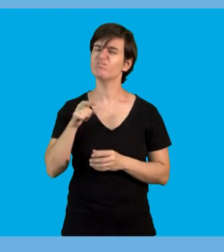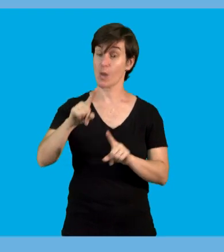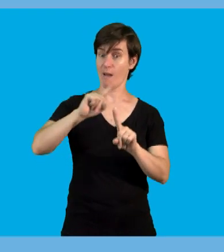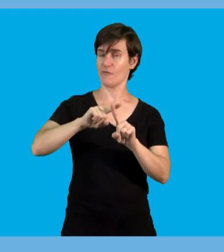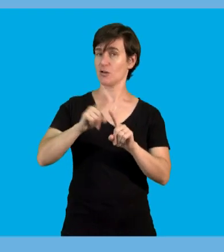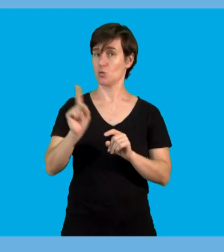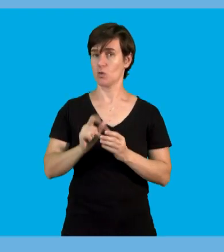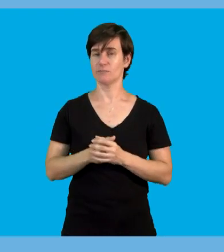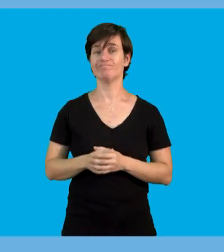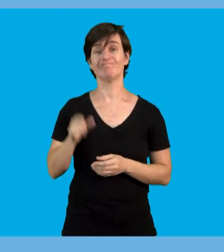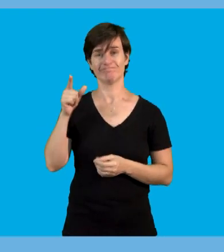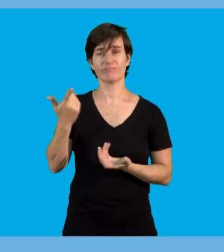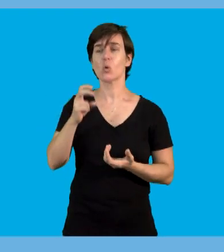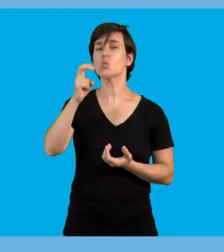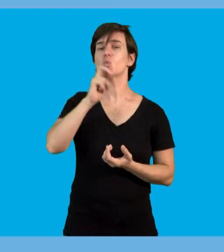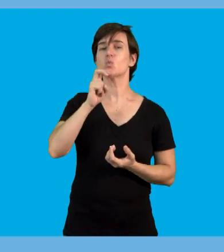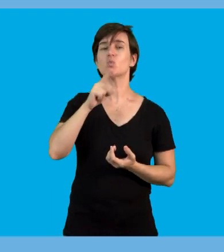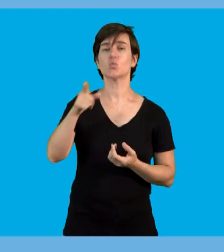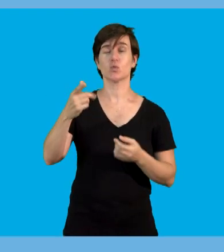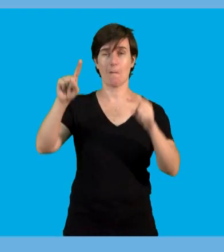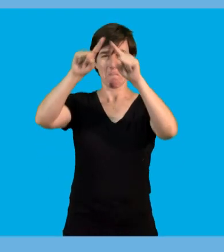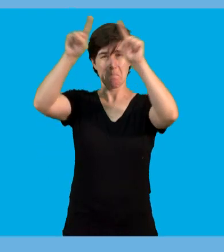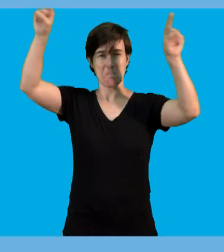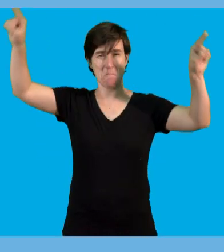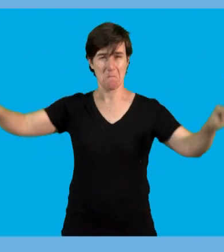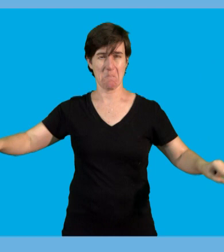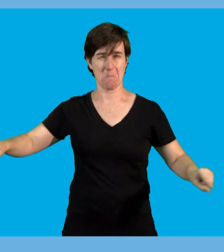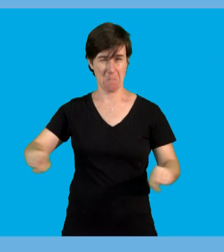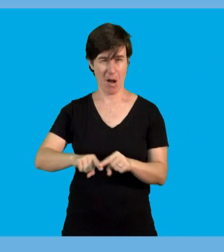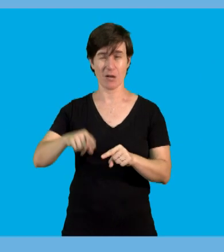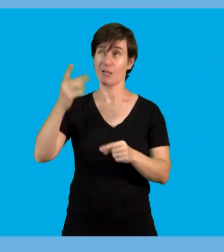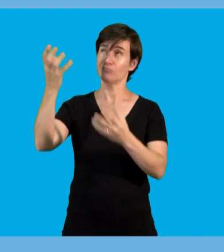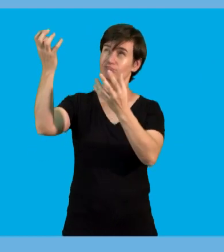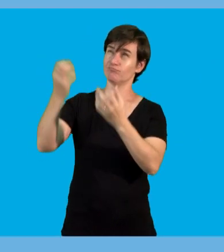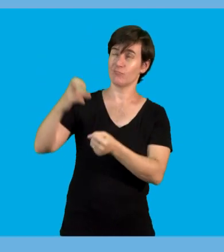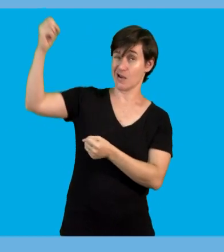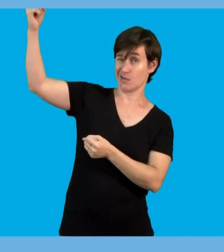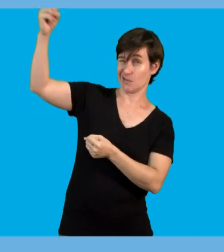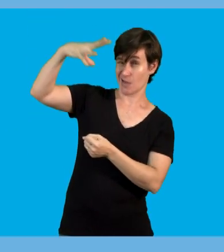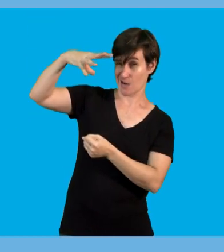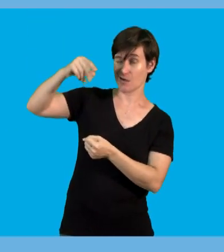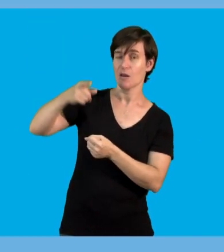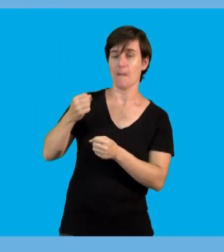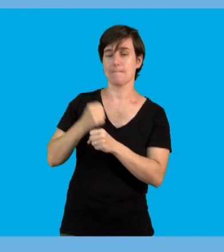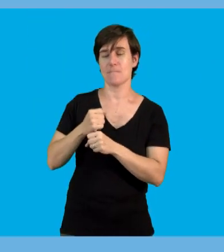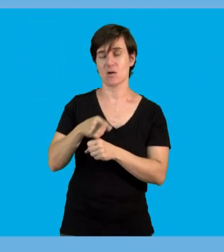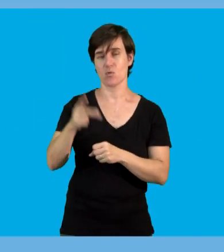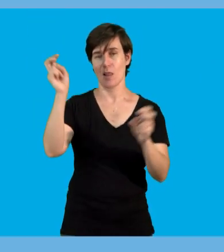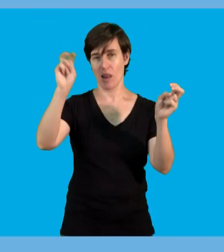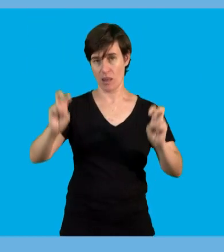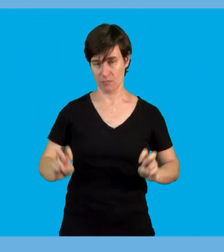of that? So solar power can be generated by using large solar panels to convert the sun's radiant energy into